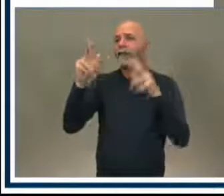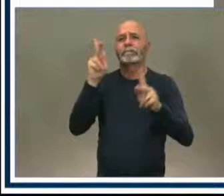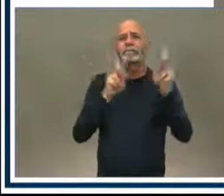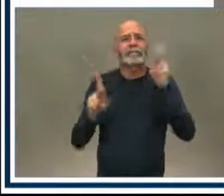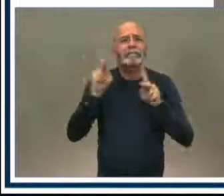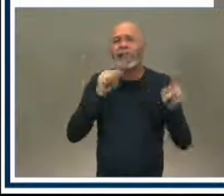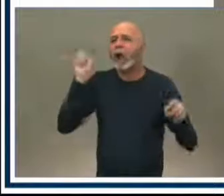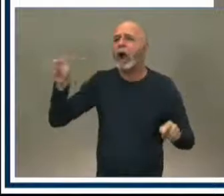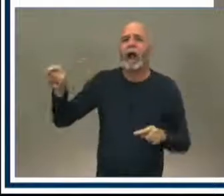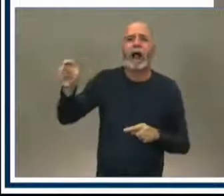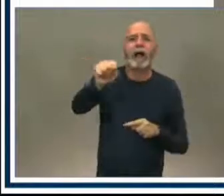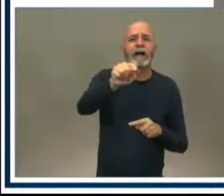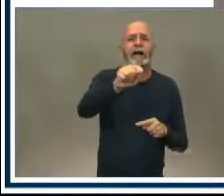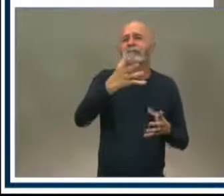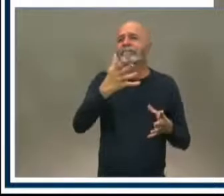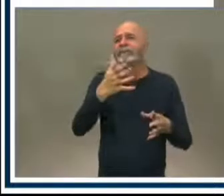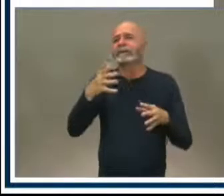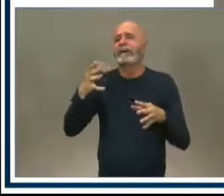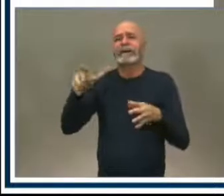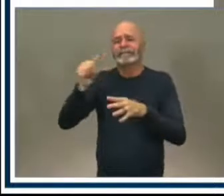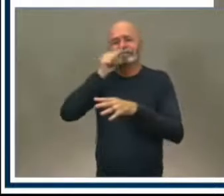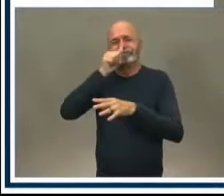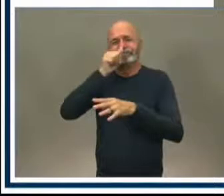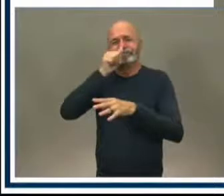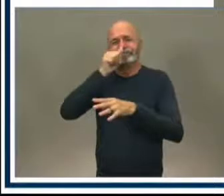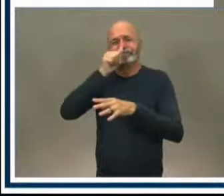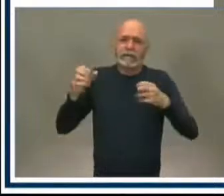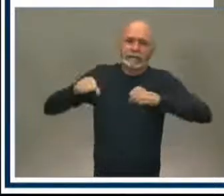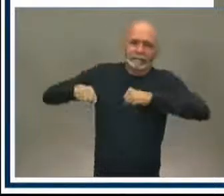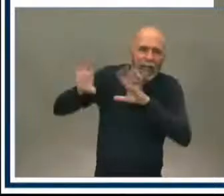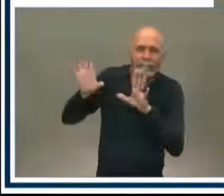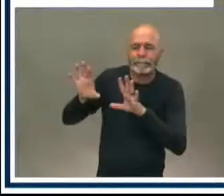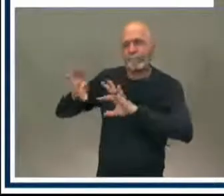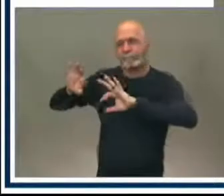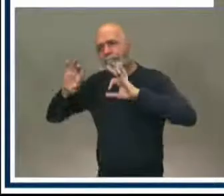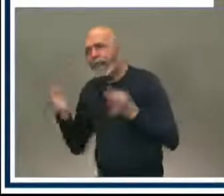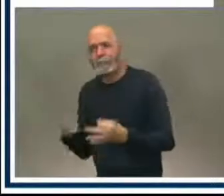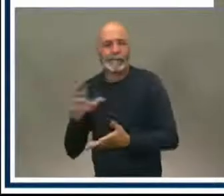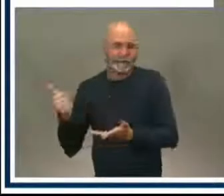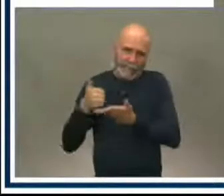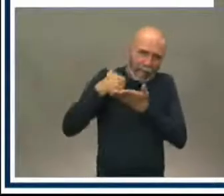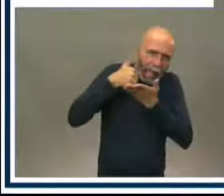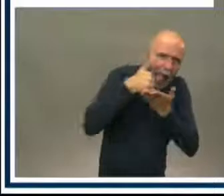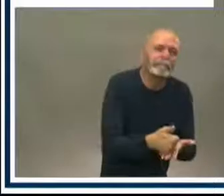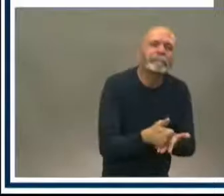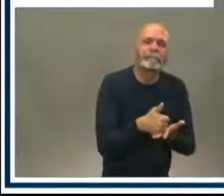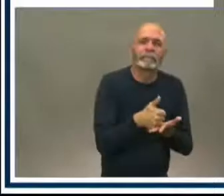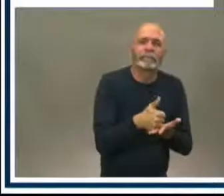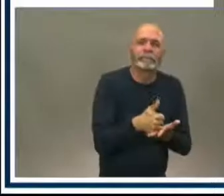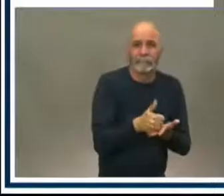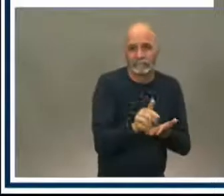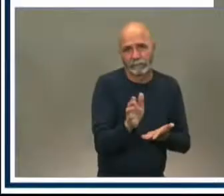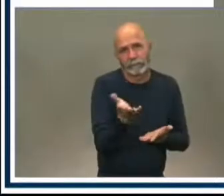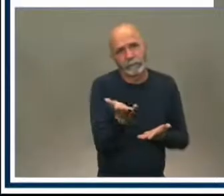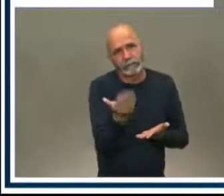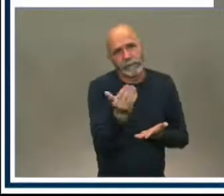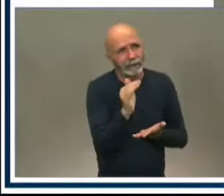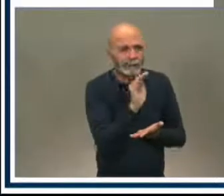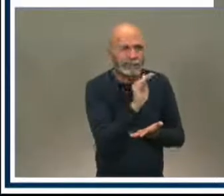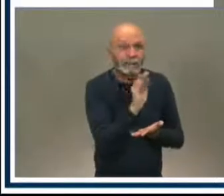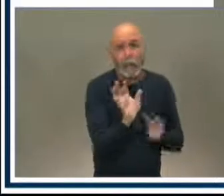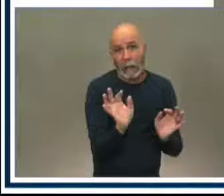us, with many giving your lives. All we're asking for you is to get a proven, safe, and